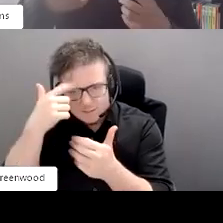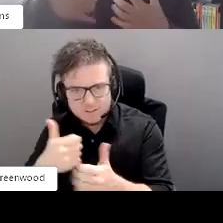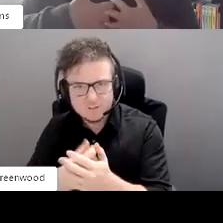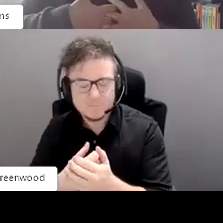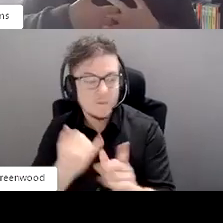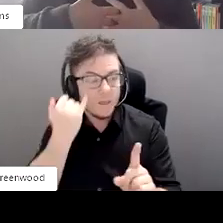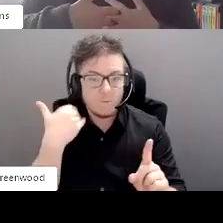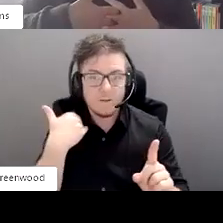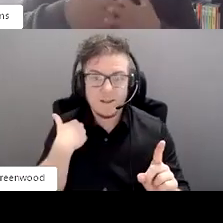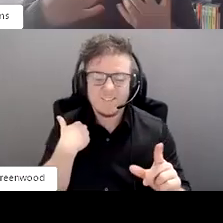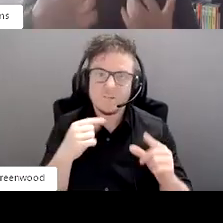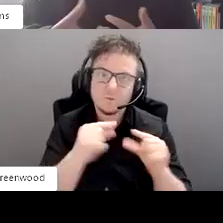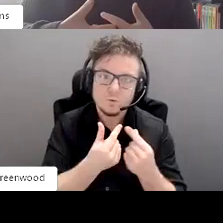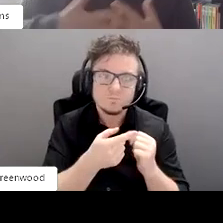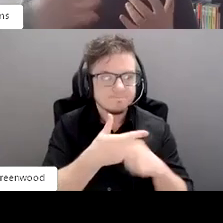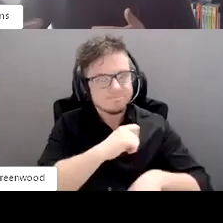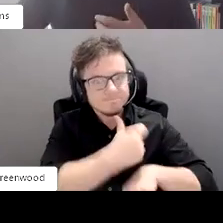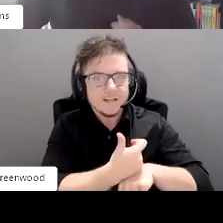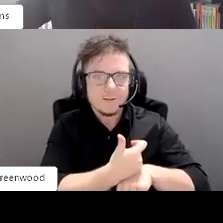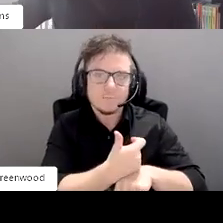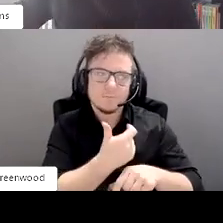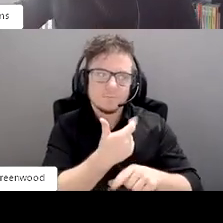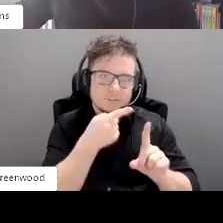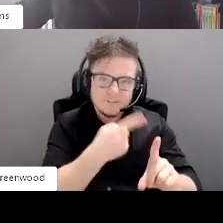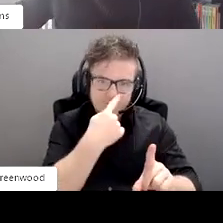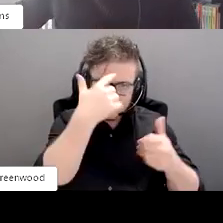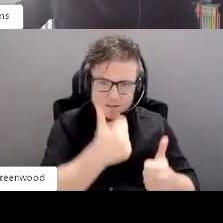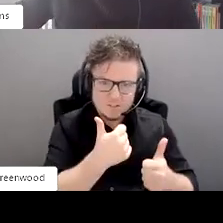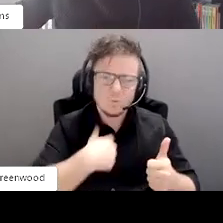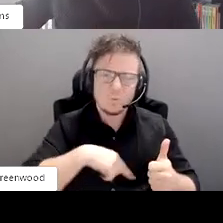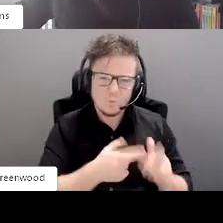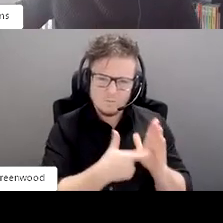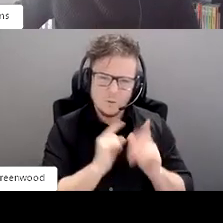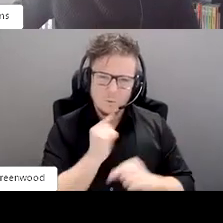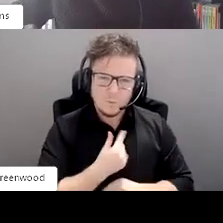have dementia-related groups, we have a queer and trans perspective within those.